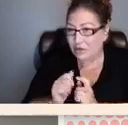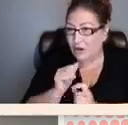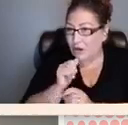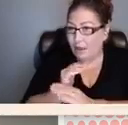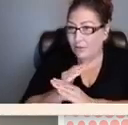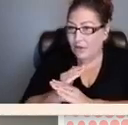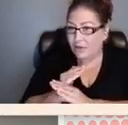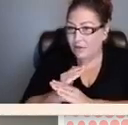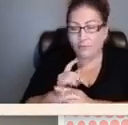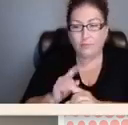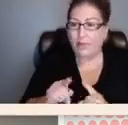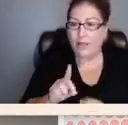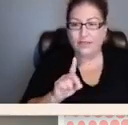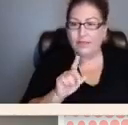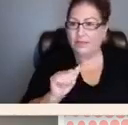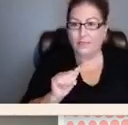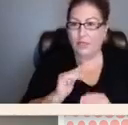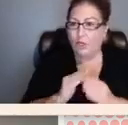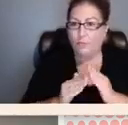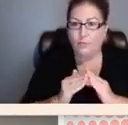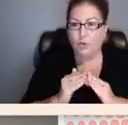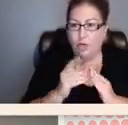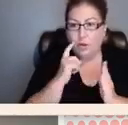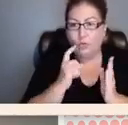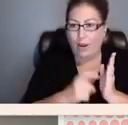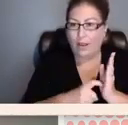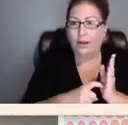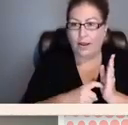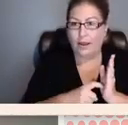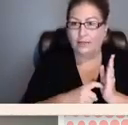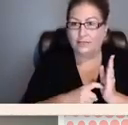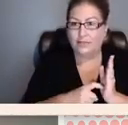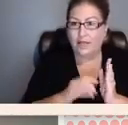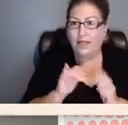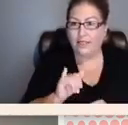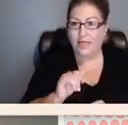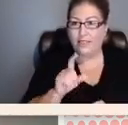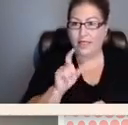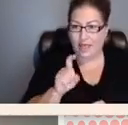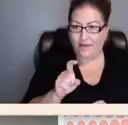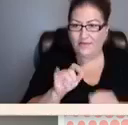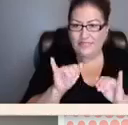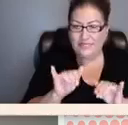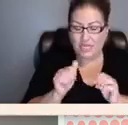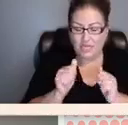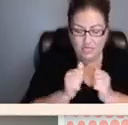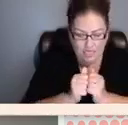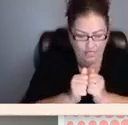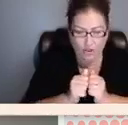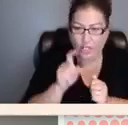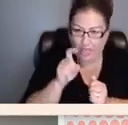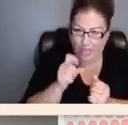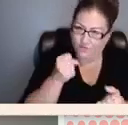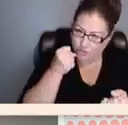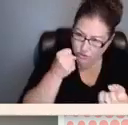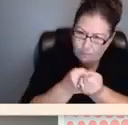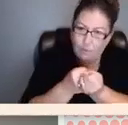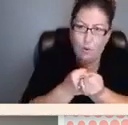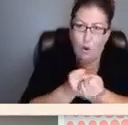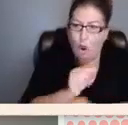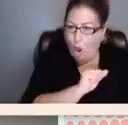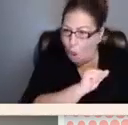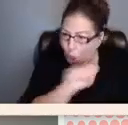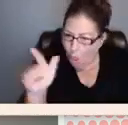the disability community recognized that they had to stay together. They had to support all people